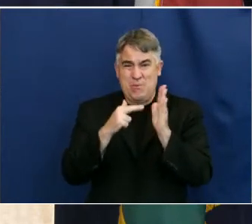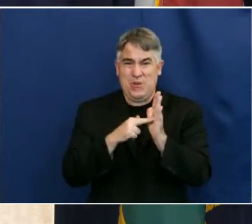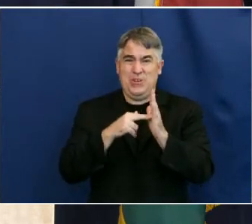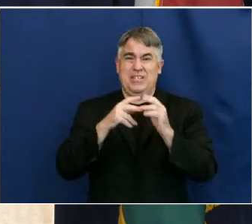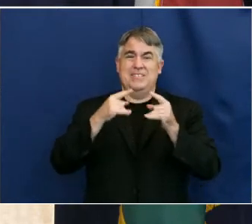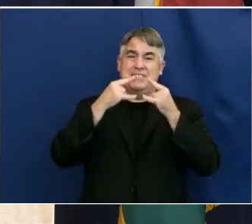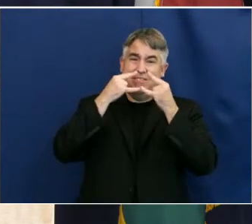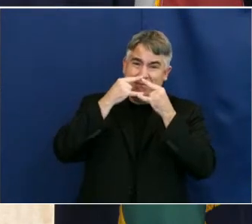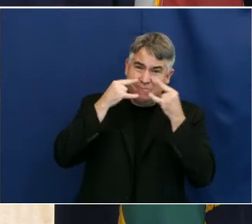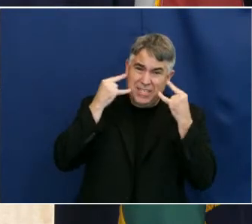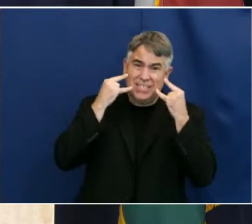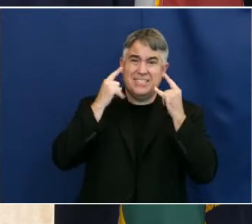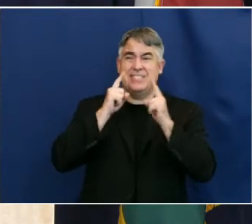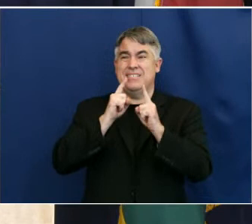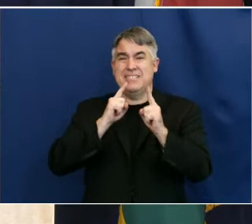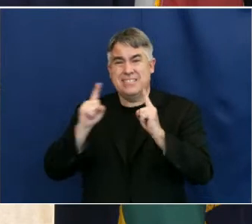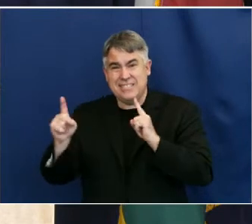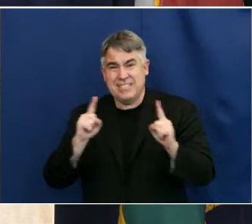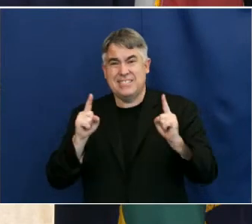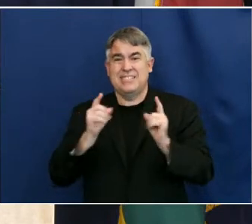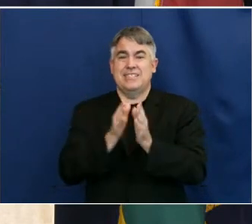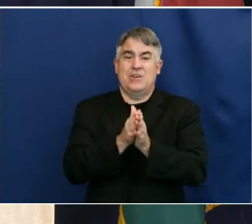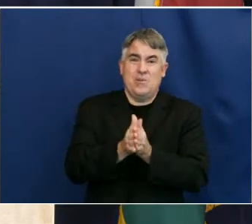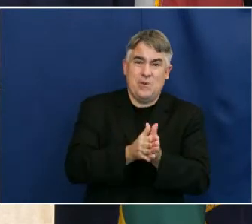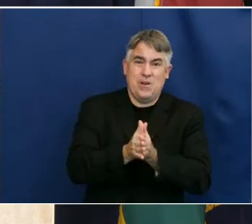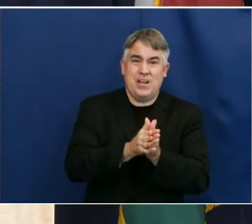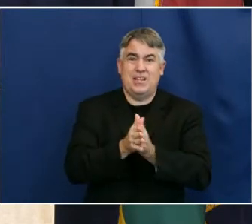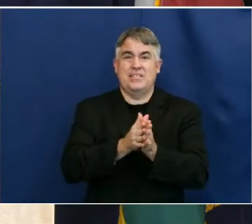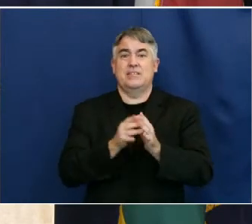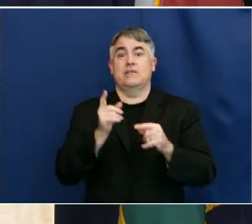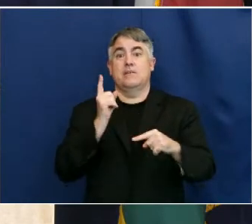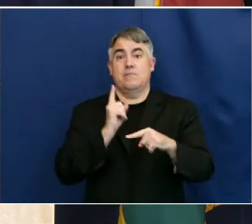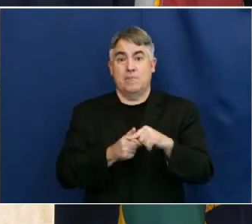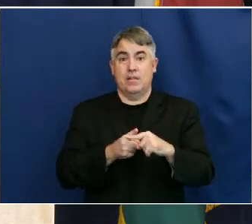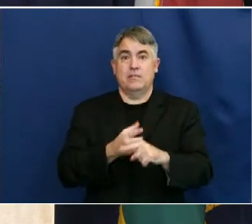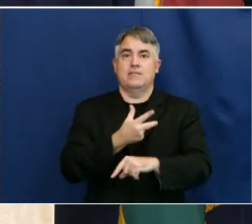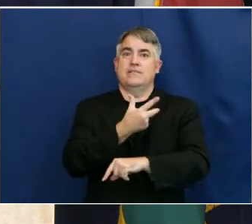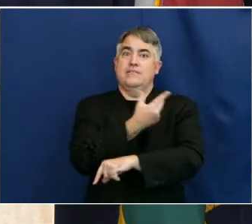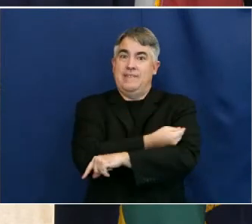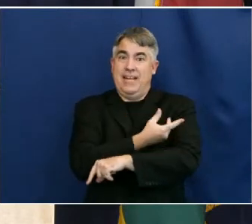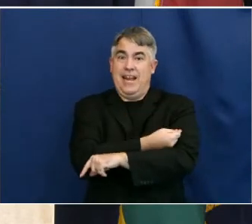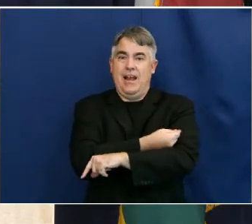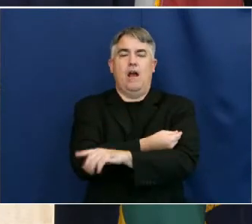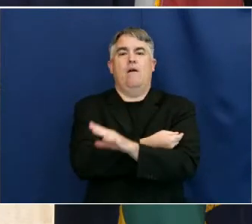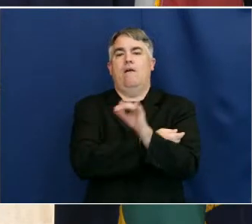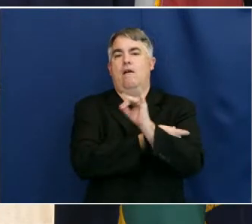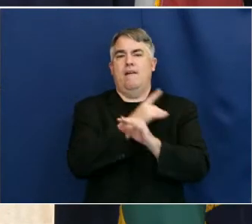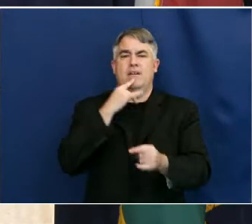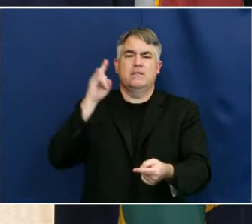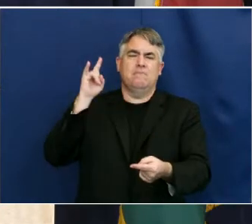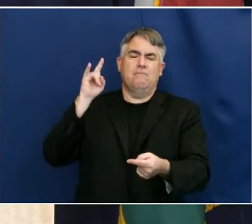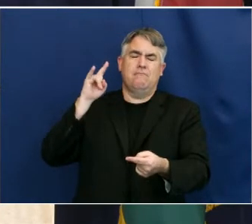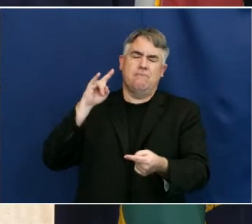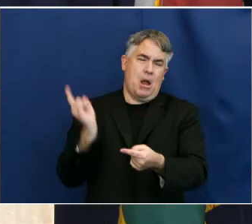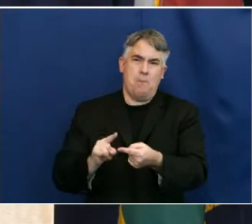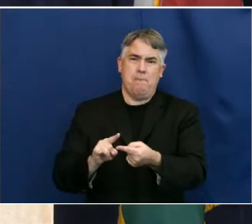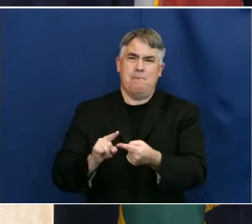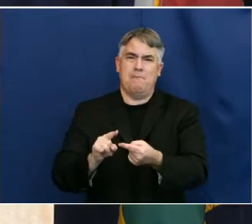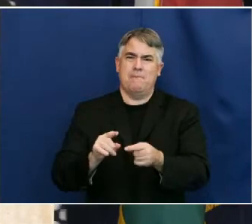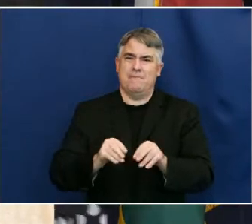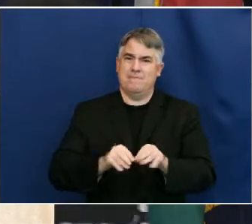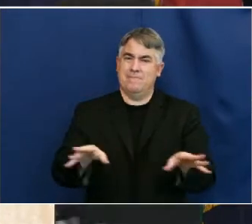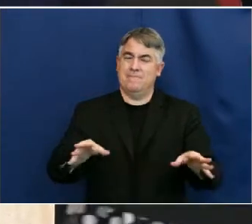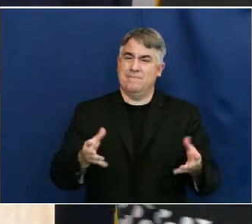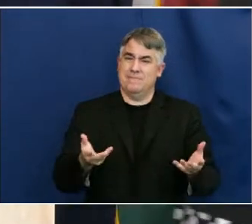I don't think it is all of those factors that are involved, and that's seeing our numbers come down. Thank you.